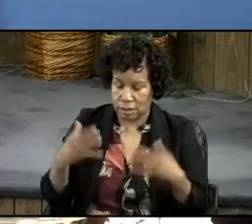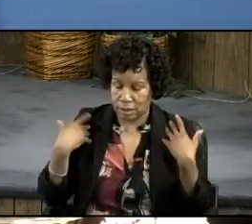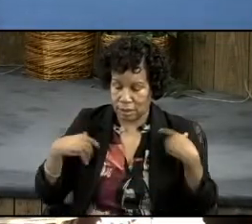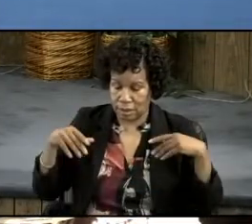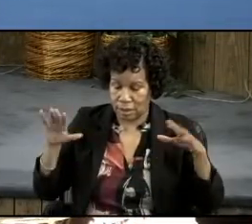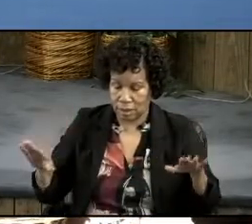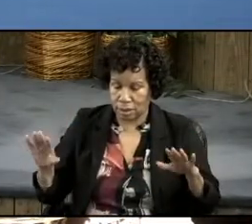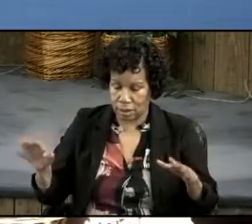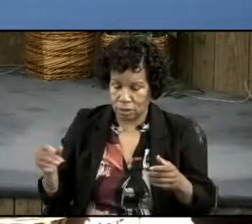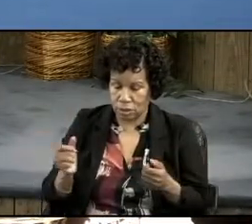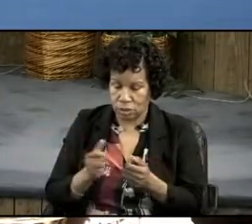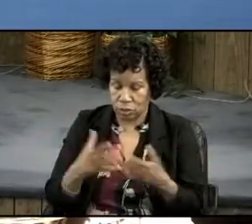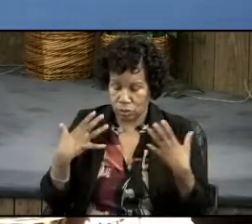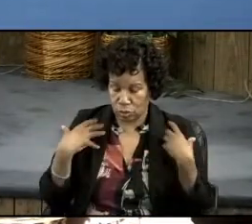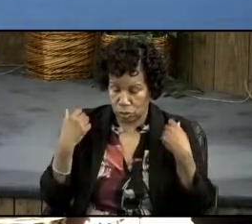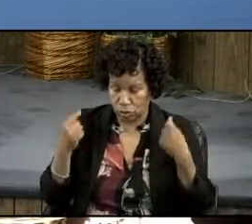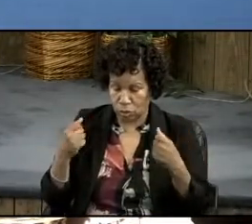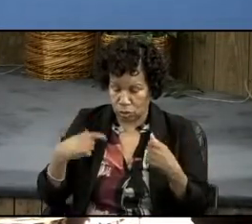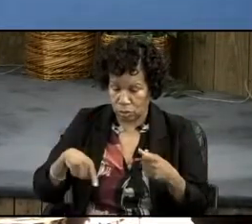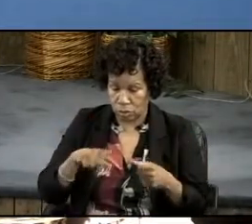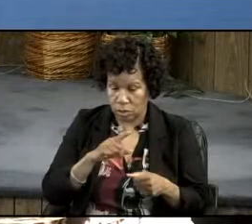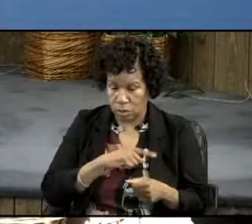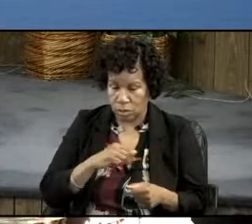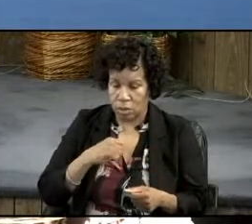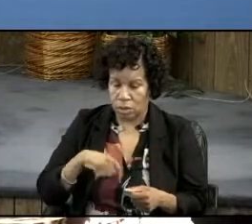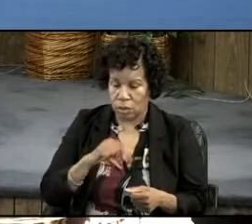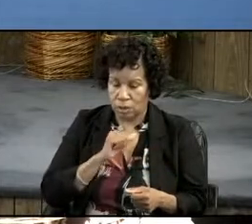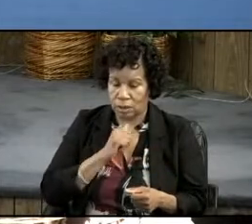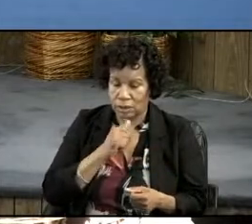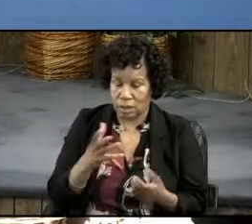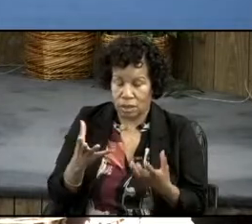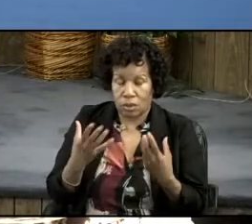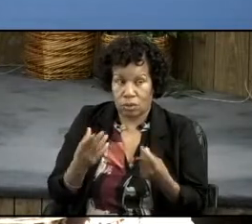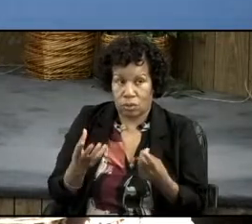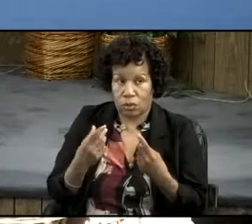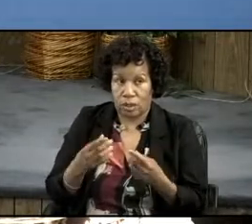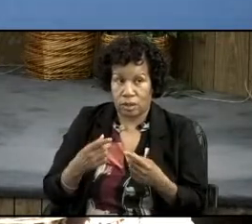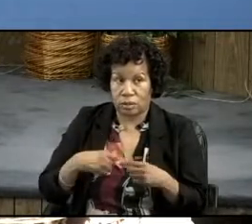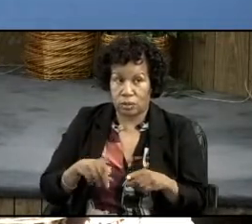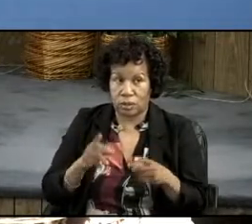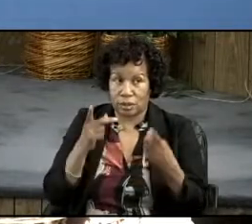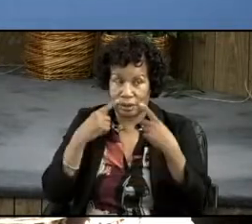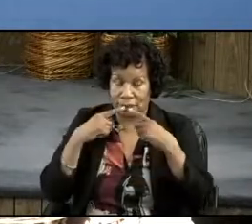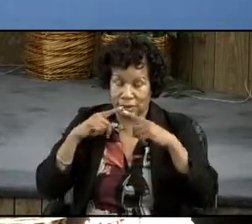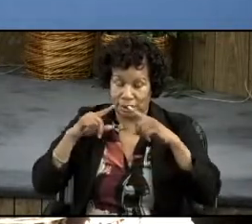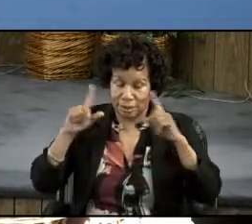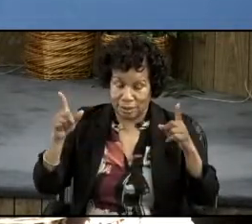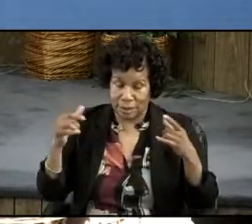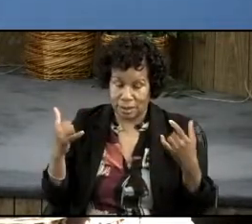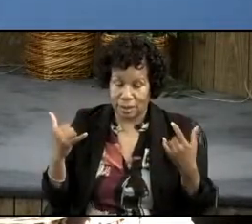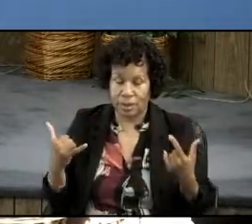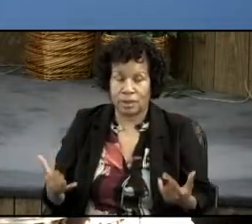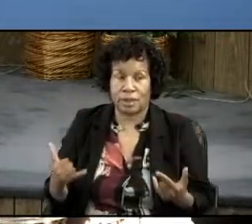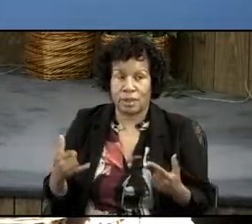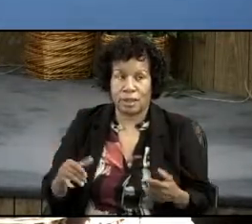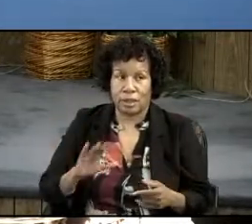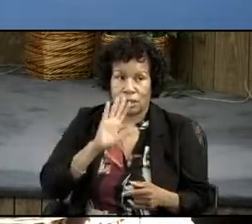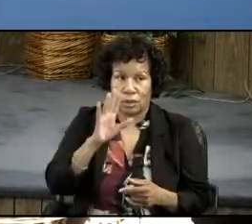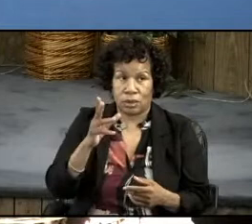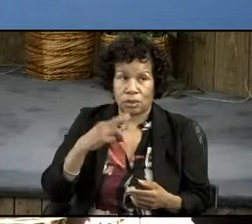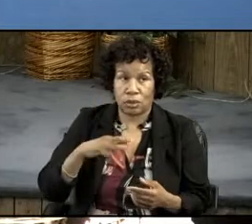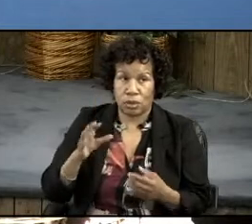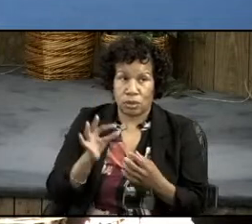in strength and might, and we won't wait till the battle is over. We're going to shout now, because you are worthy of